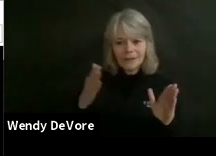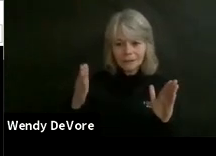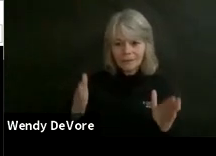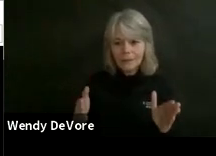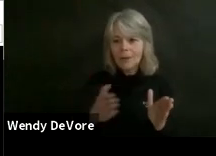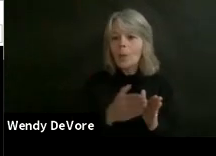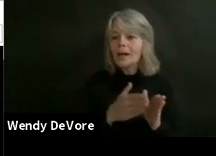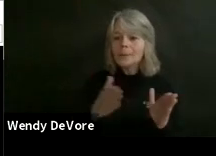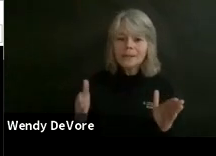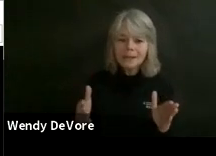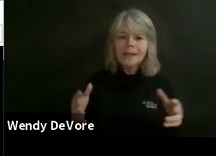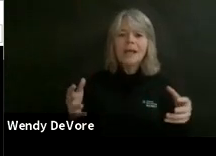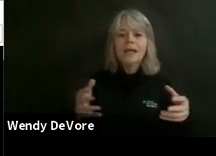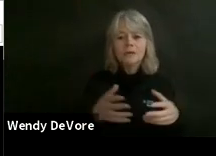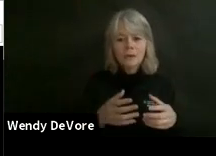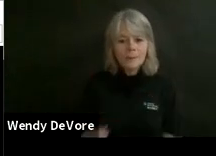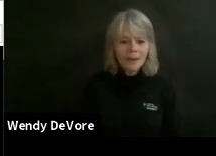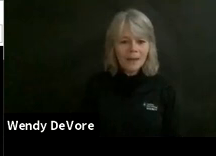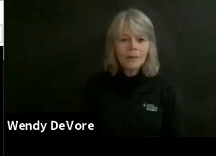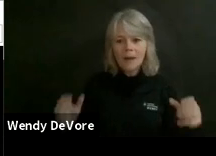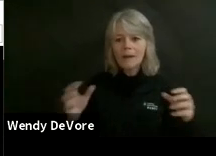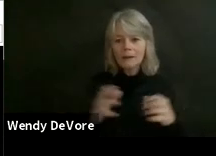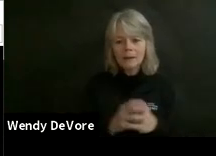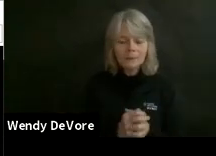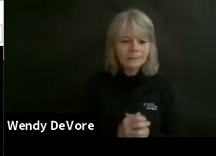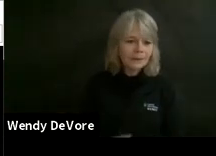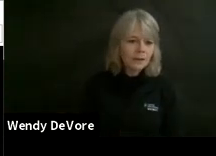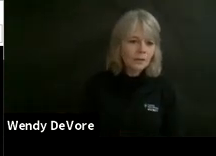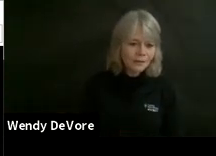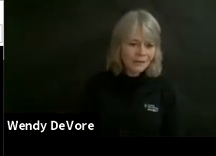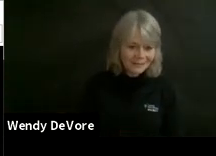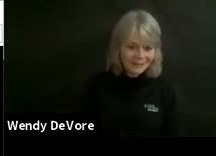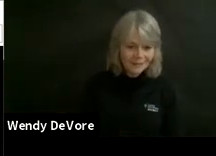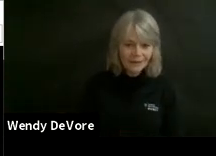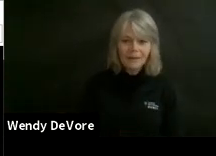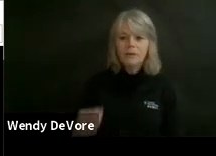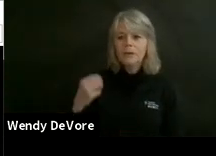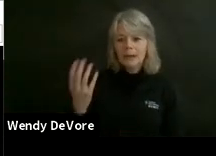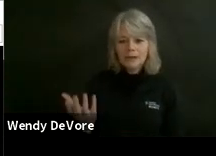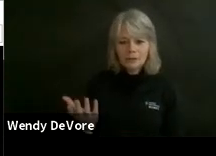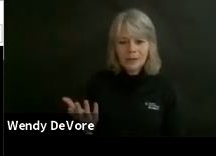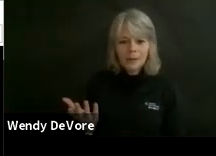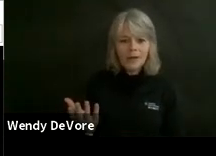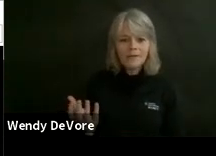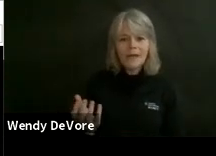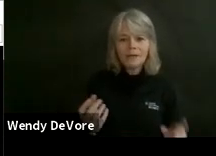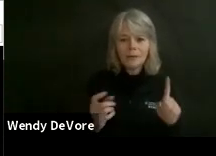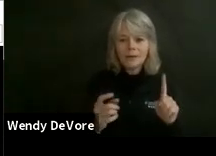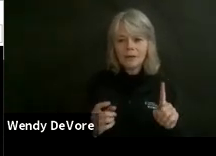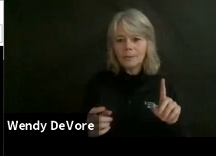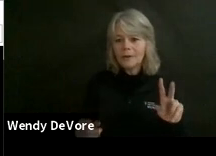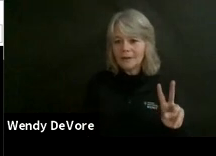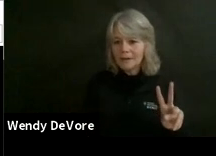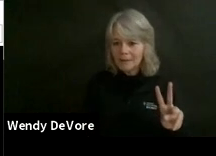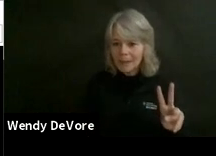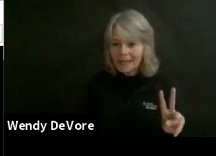six feet requirement. And so it may require a closer distance. And just be aware of that. So